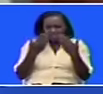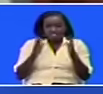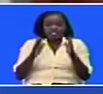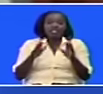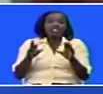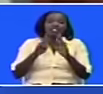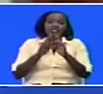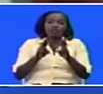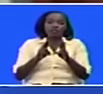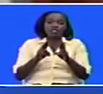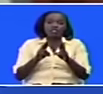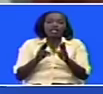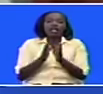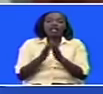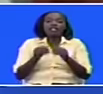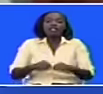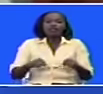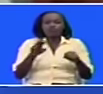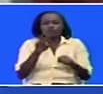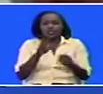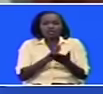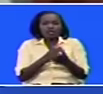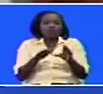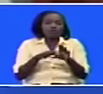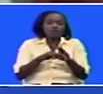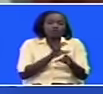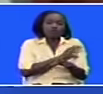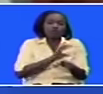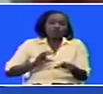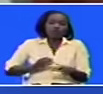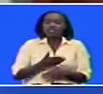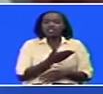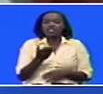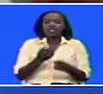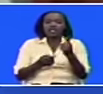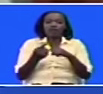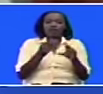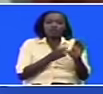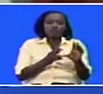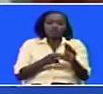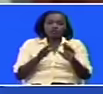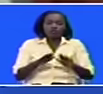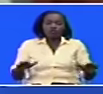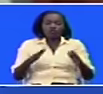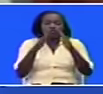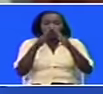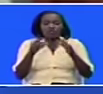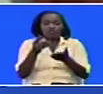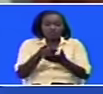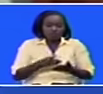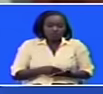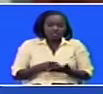And already I've been able to see some of the members of that committee come to participate on the floor of the House, which means probably